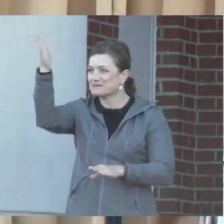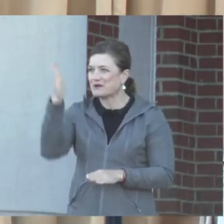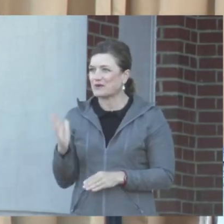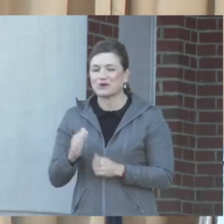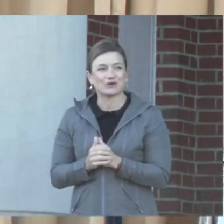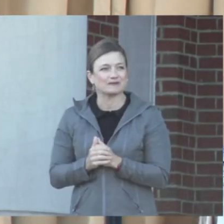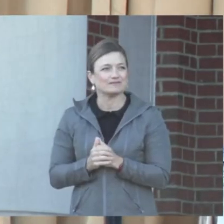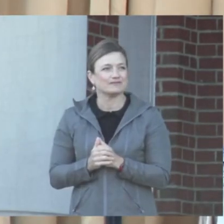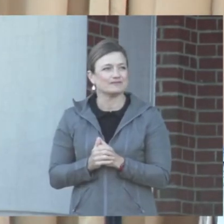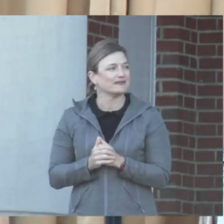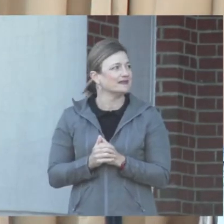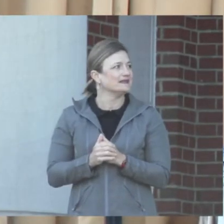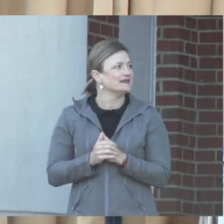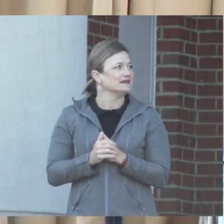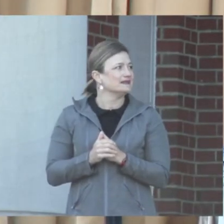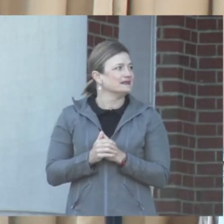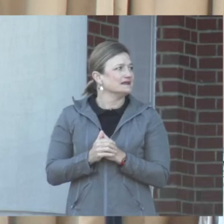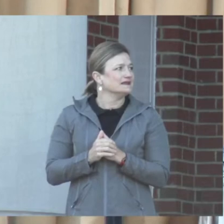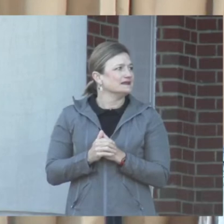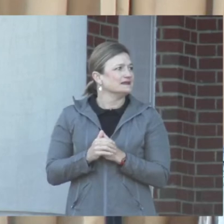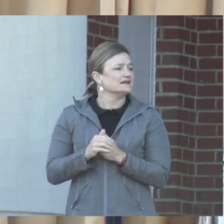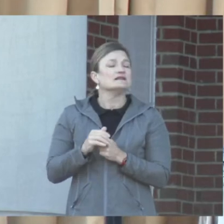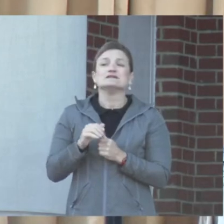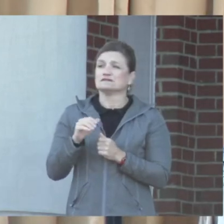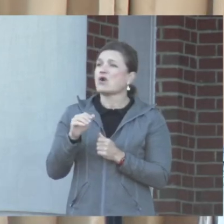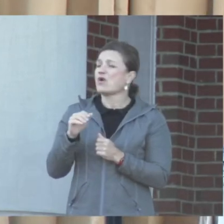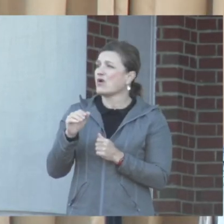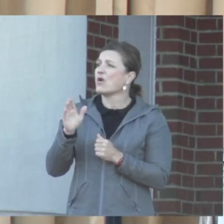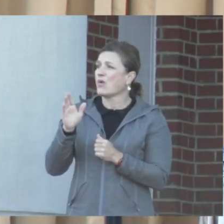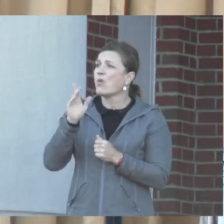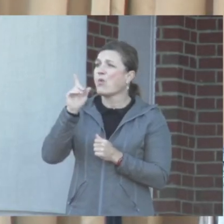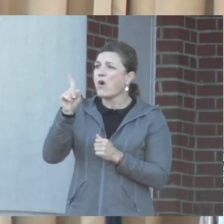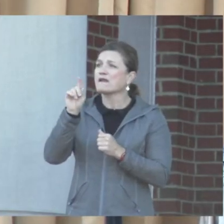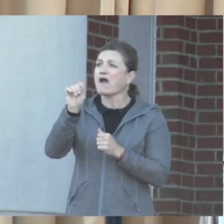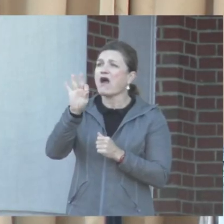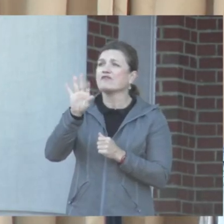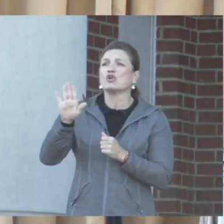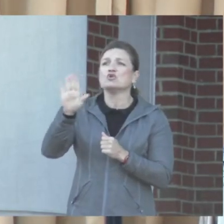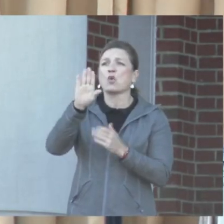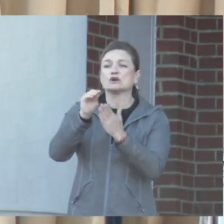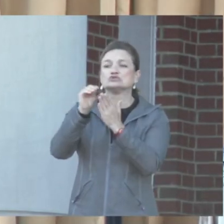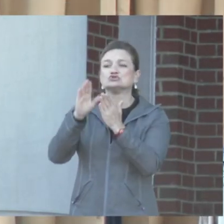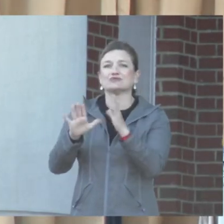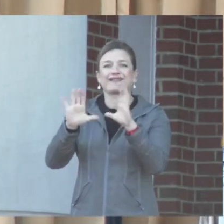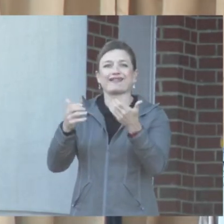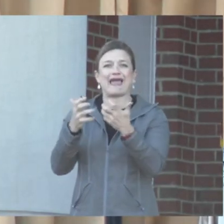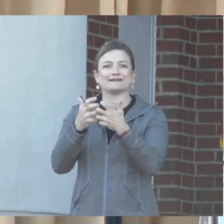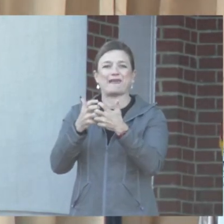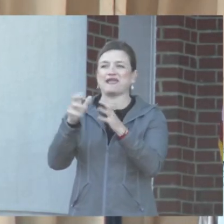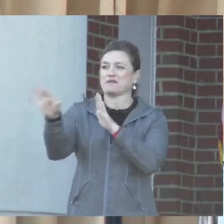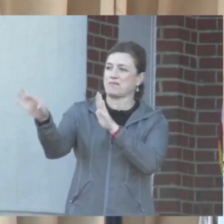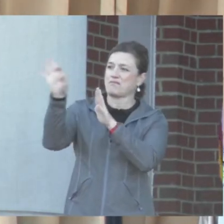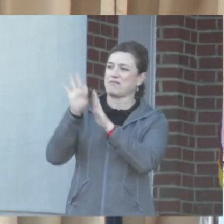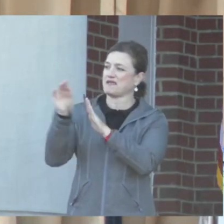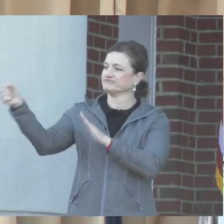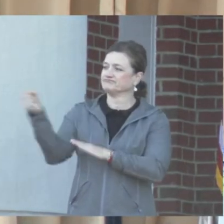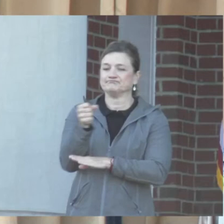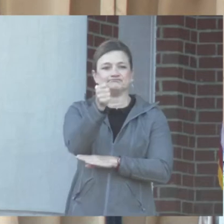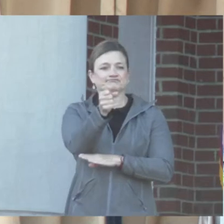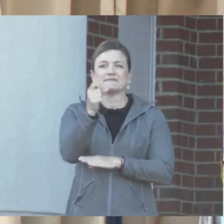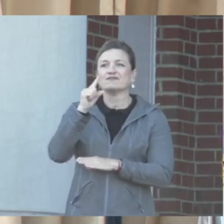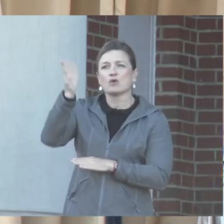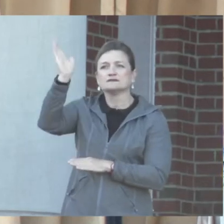hear from, as we have done the last few years, one of your student classmates as your student and congratulatory